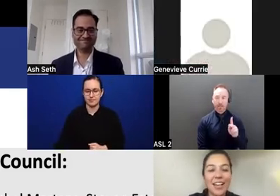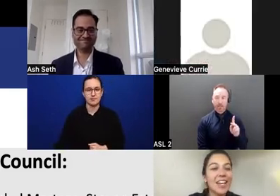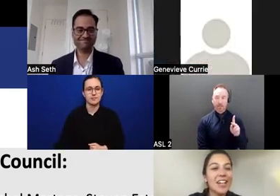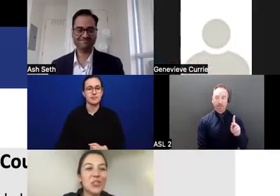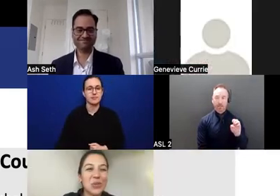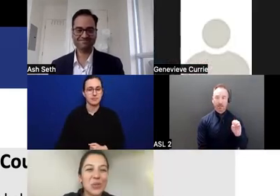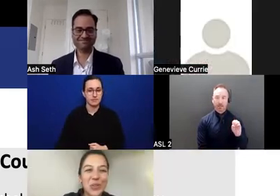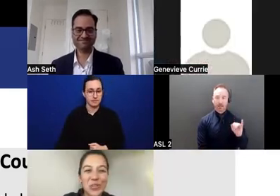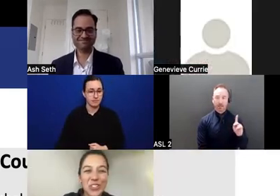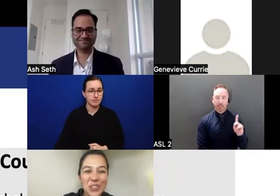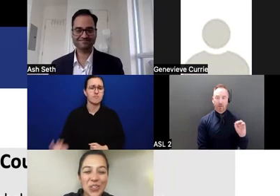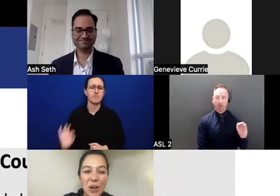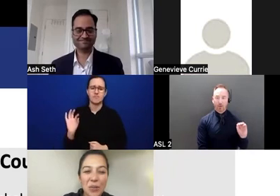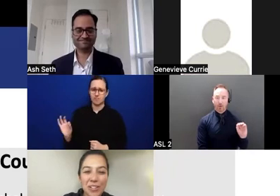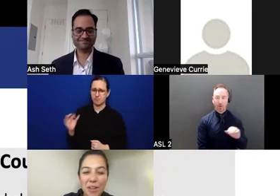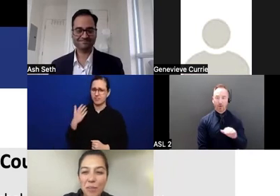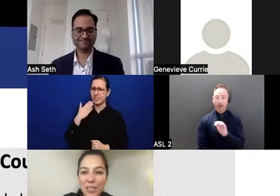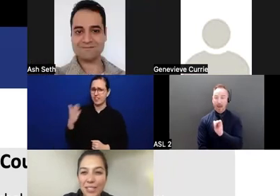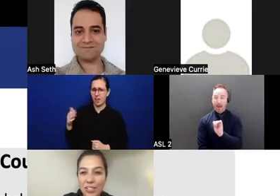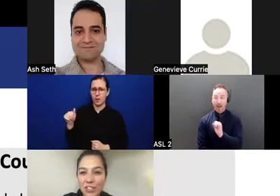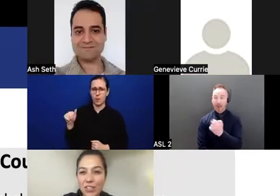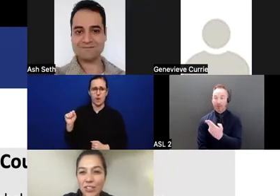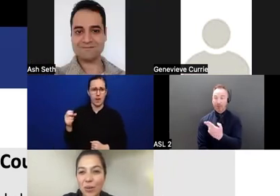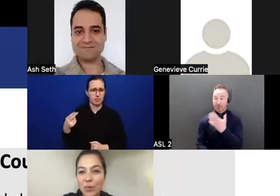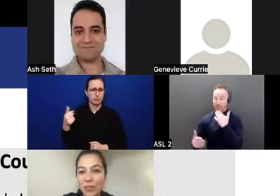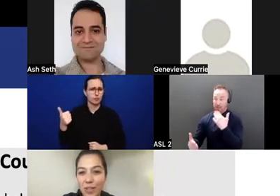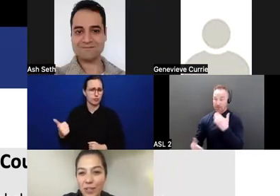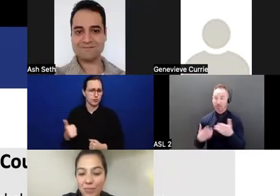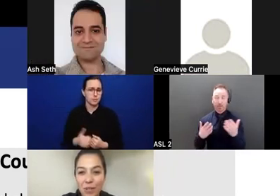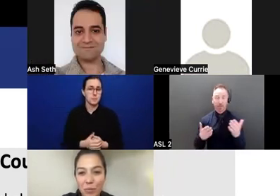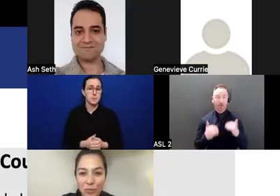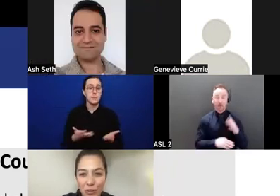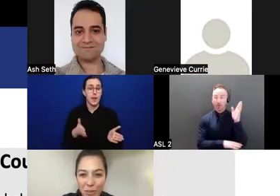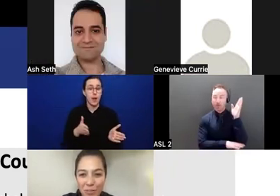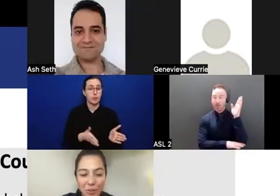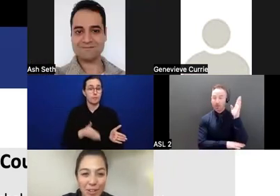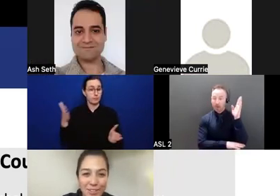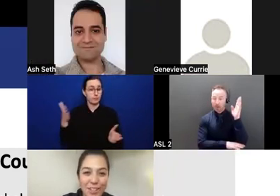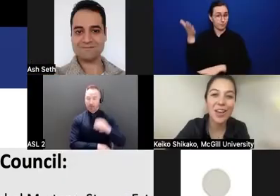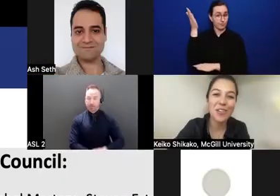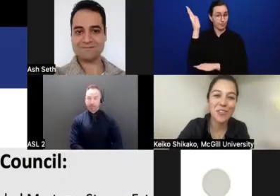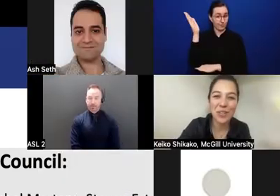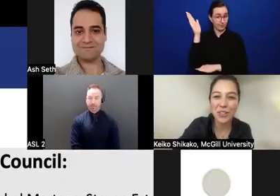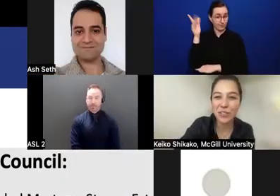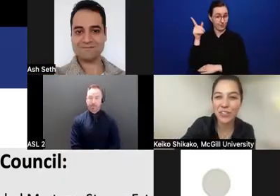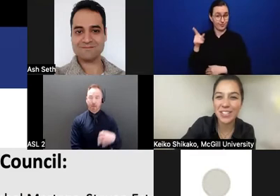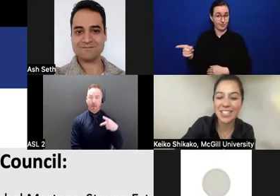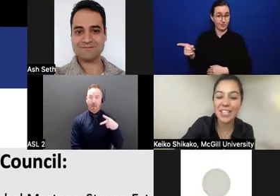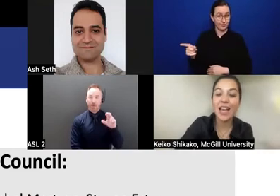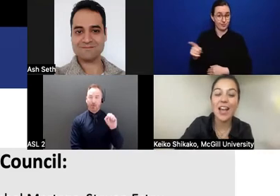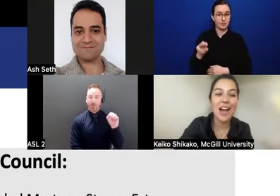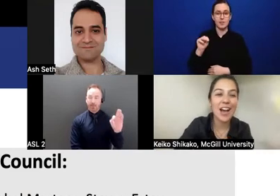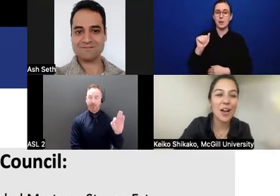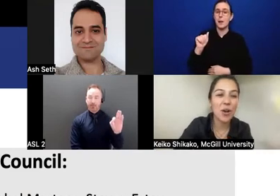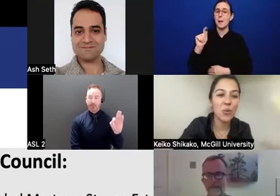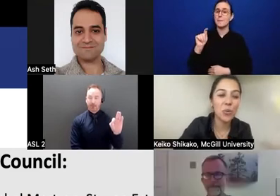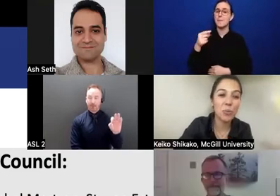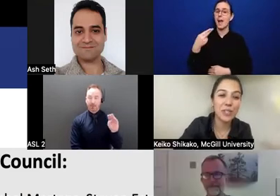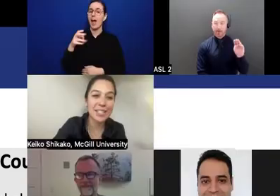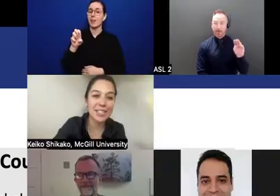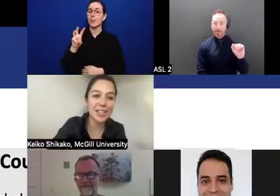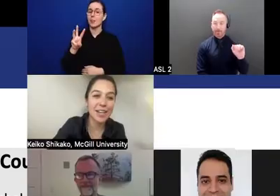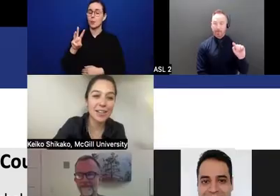And so we'll continue our presentations with Professor Matthew Hunt from McGill University,